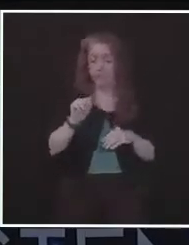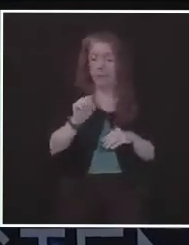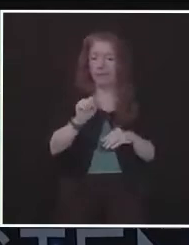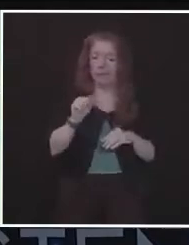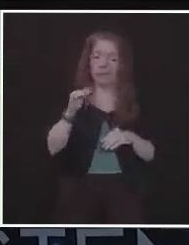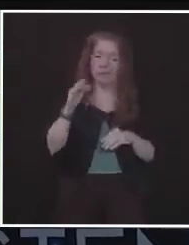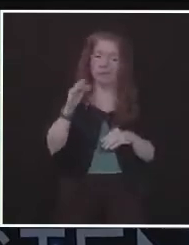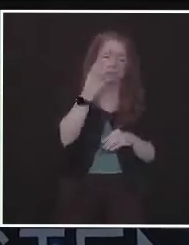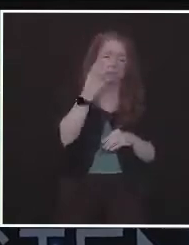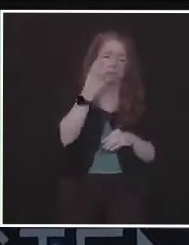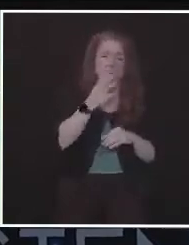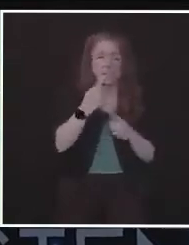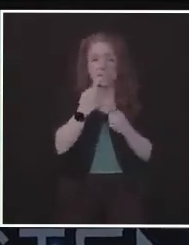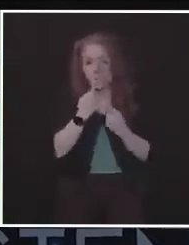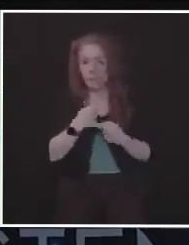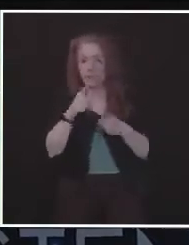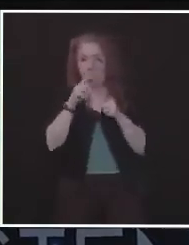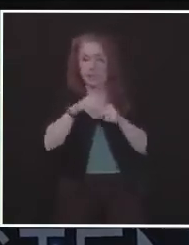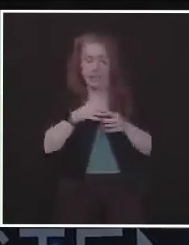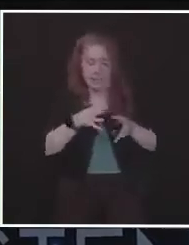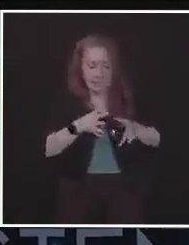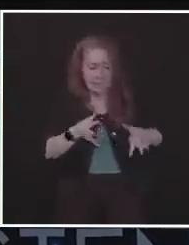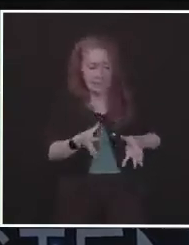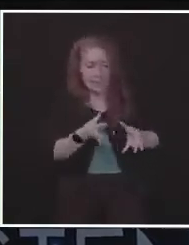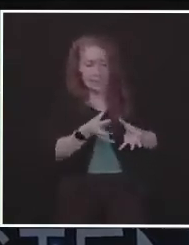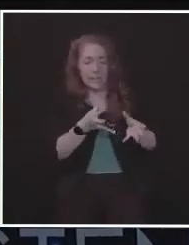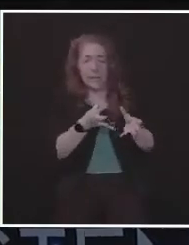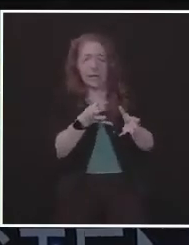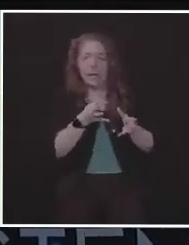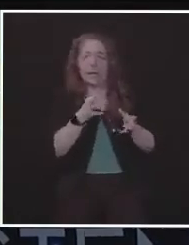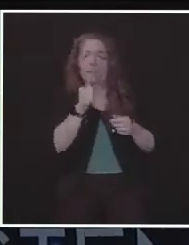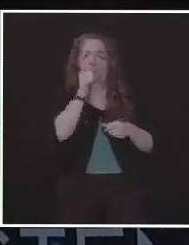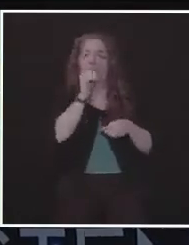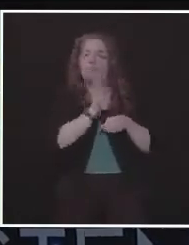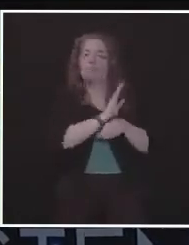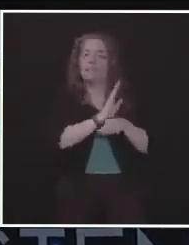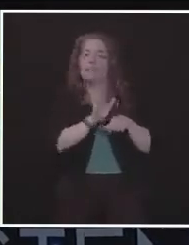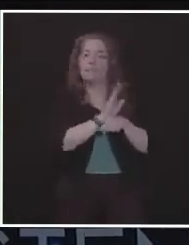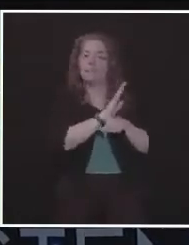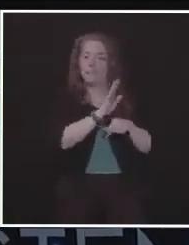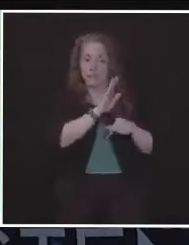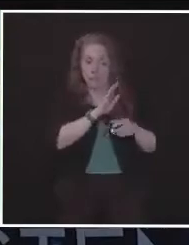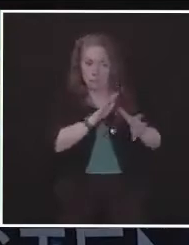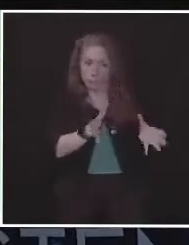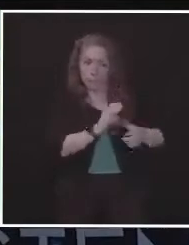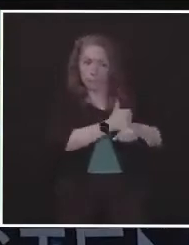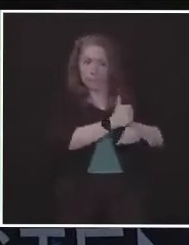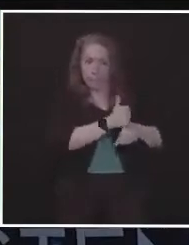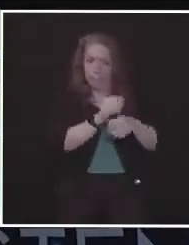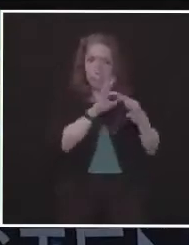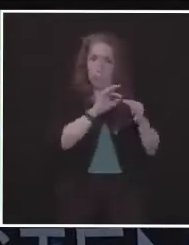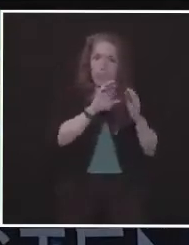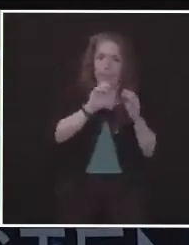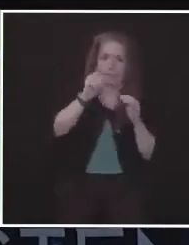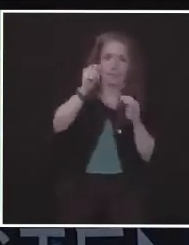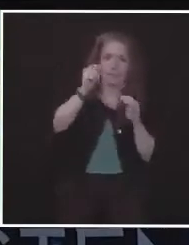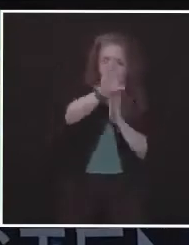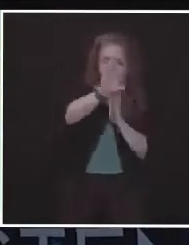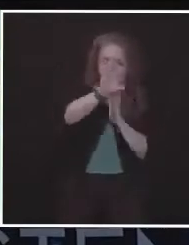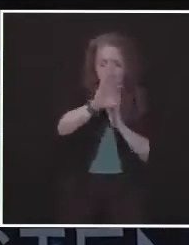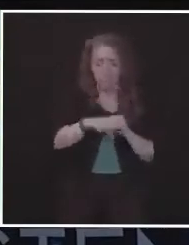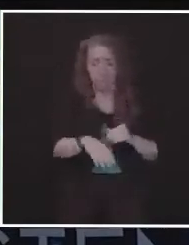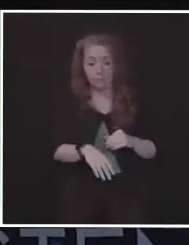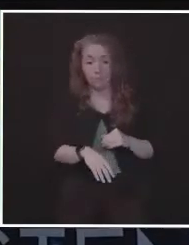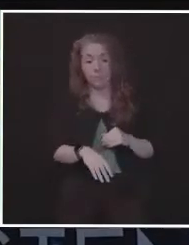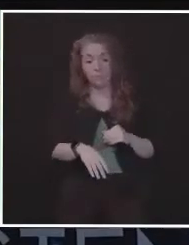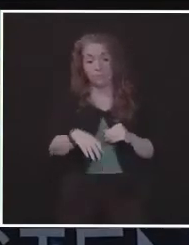stimulating a commercial space economy. And much like a company that's growing in budget, scope, and vision,